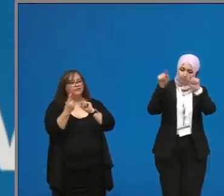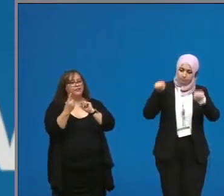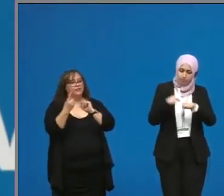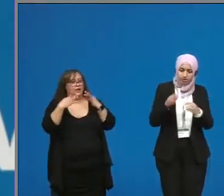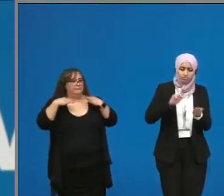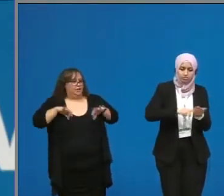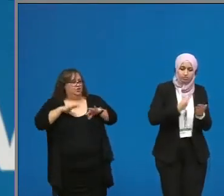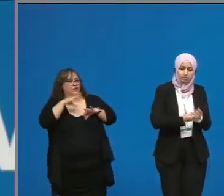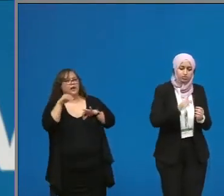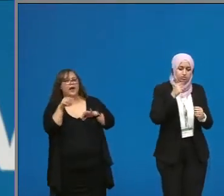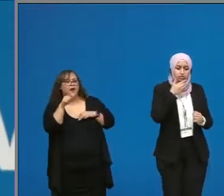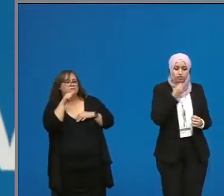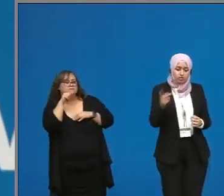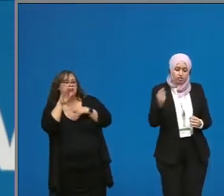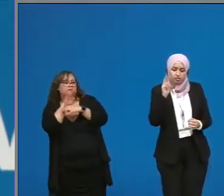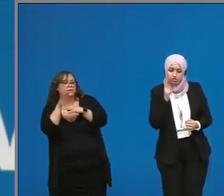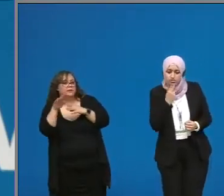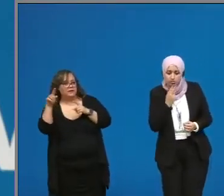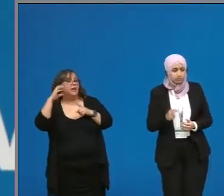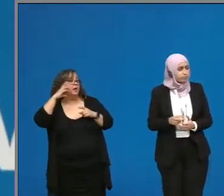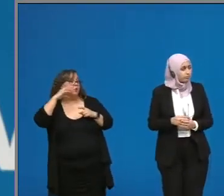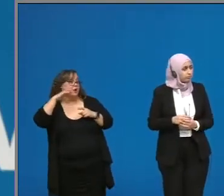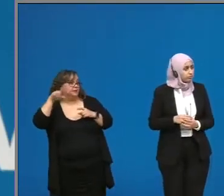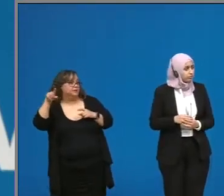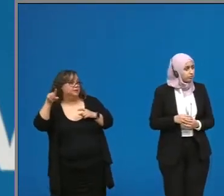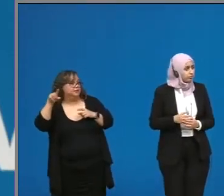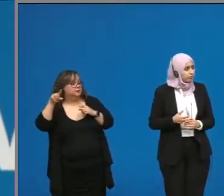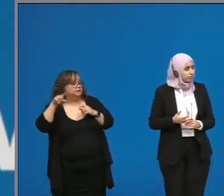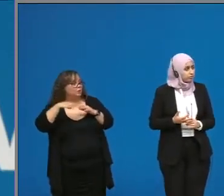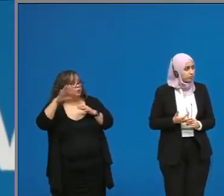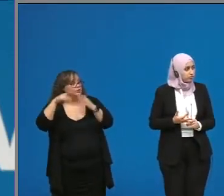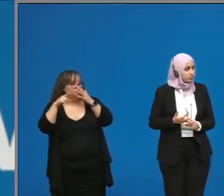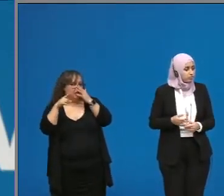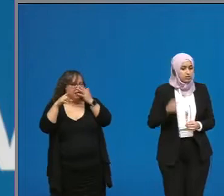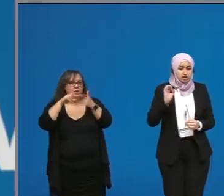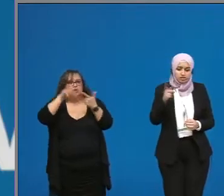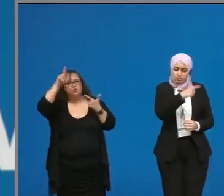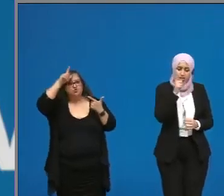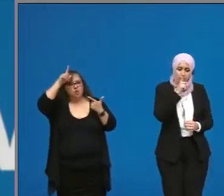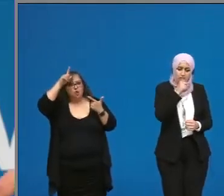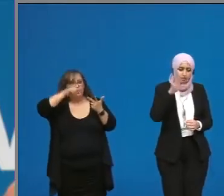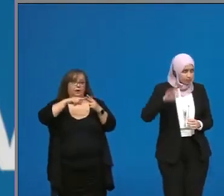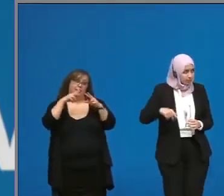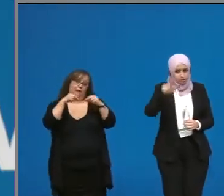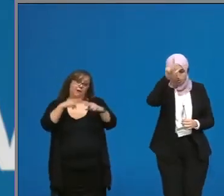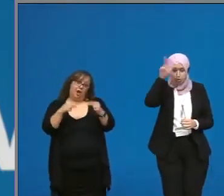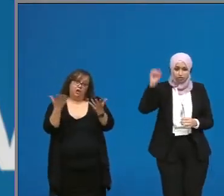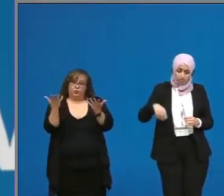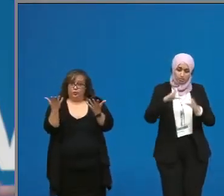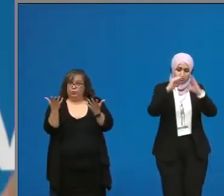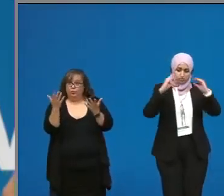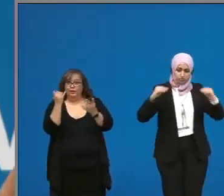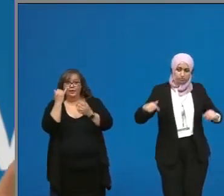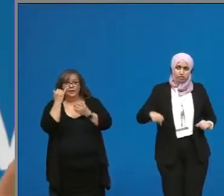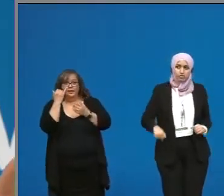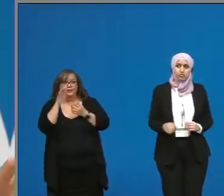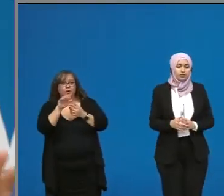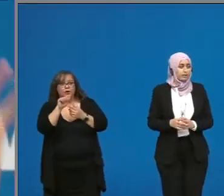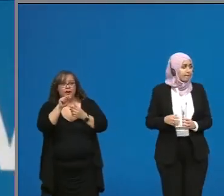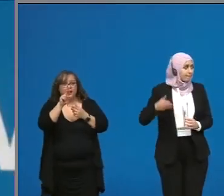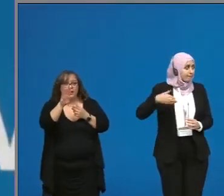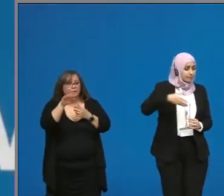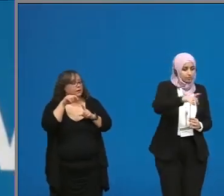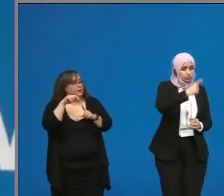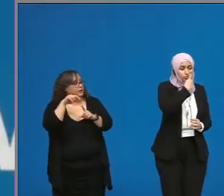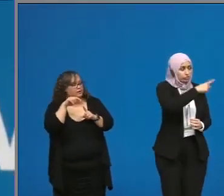private institutions in the Emirates mainly, also in Jordan, in Lebanon. By the way, if you go to the AUB website, I don't know how many people have